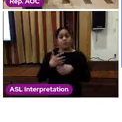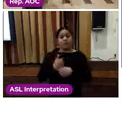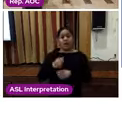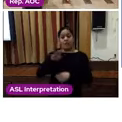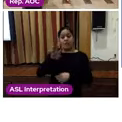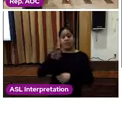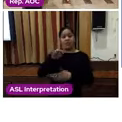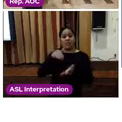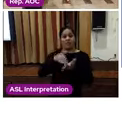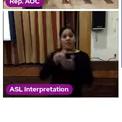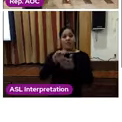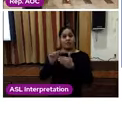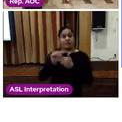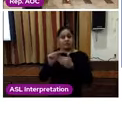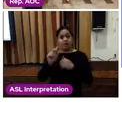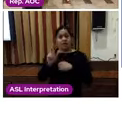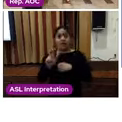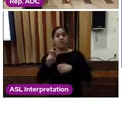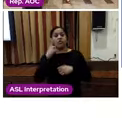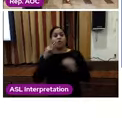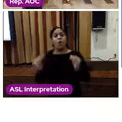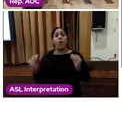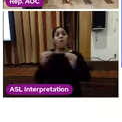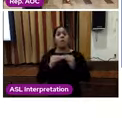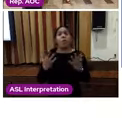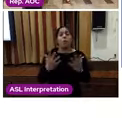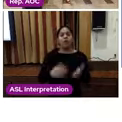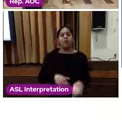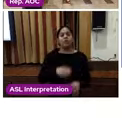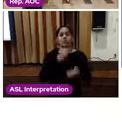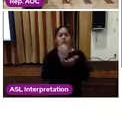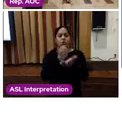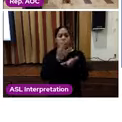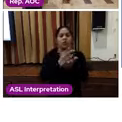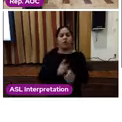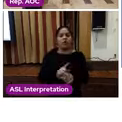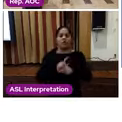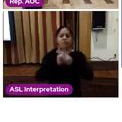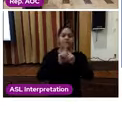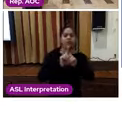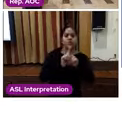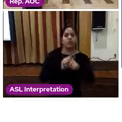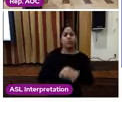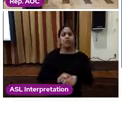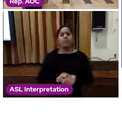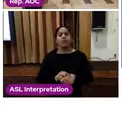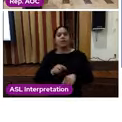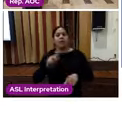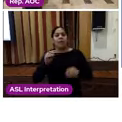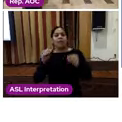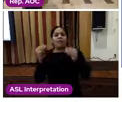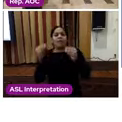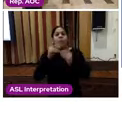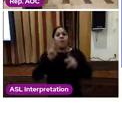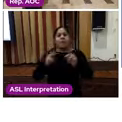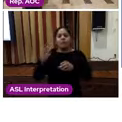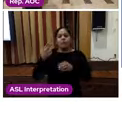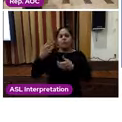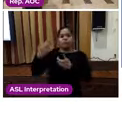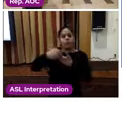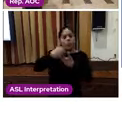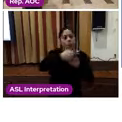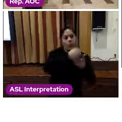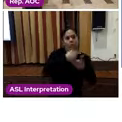Medical Center to get more social workers, to get more mentors, to get more people. And then, by the way, it also helps